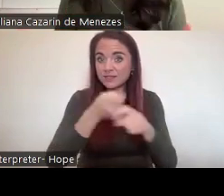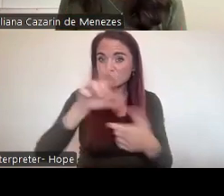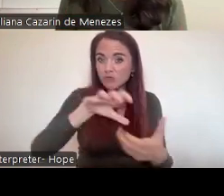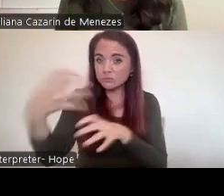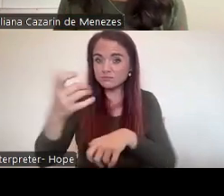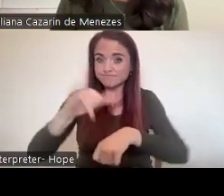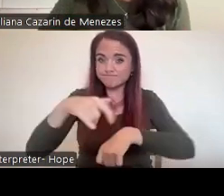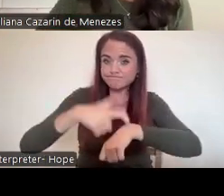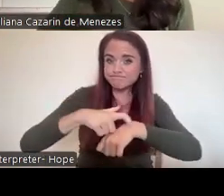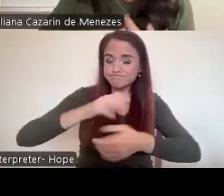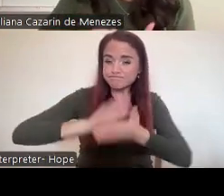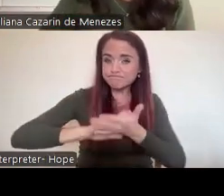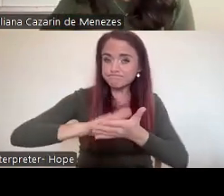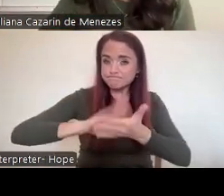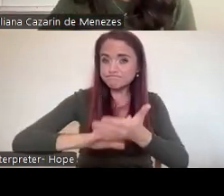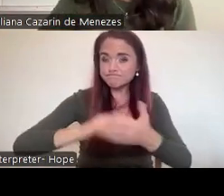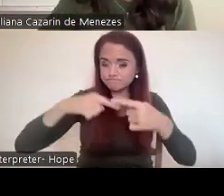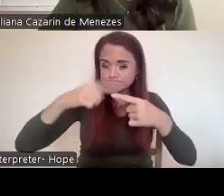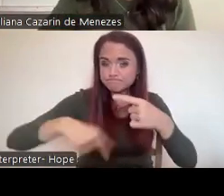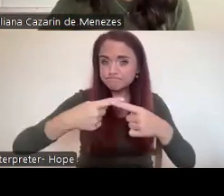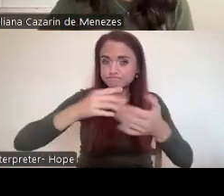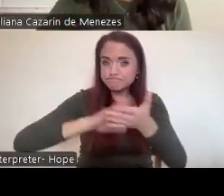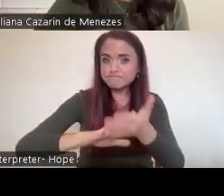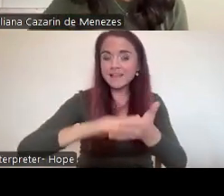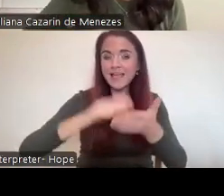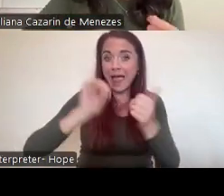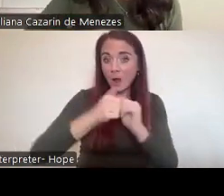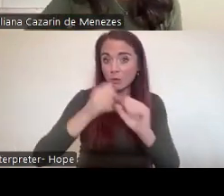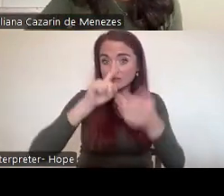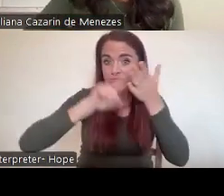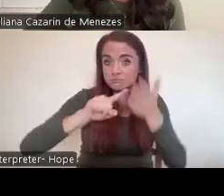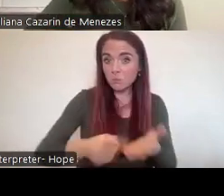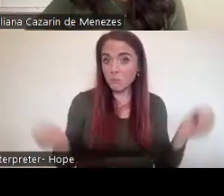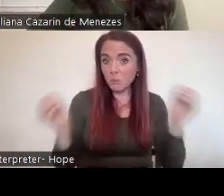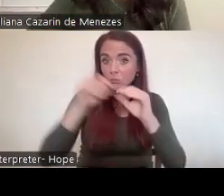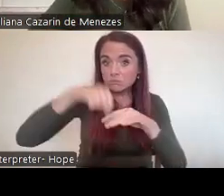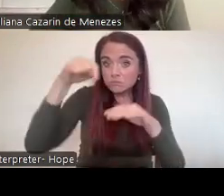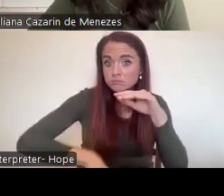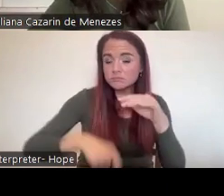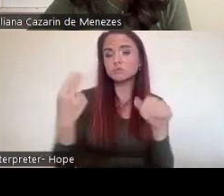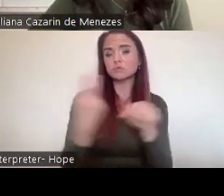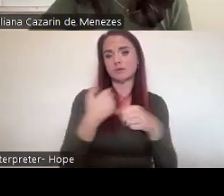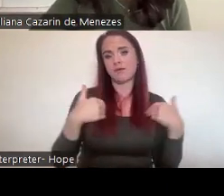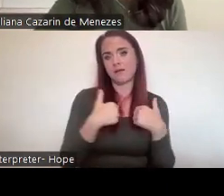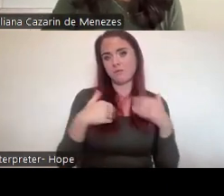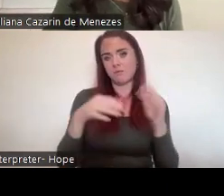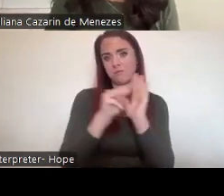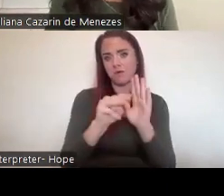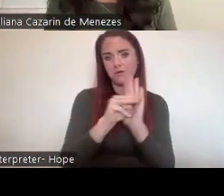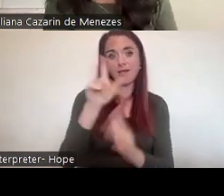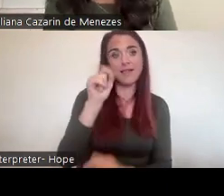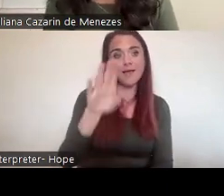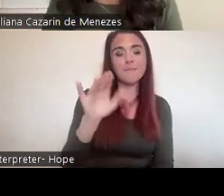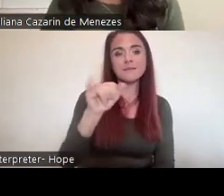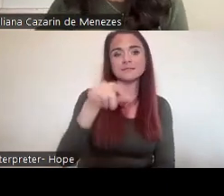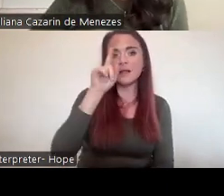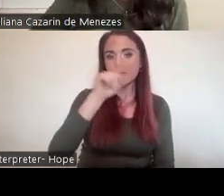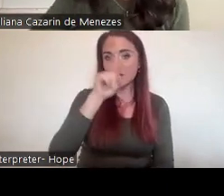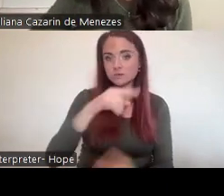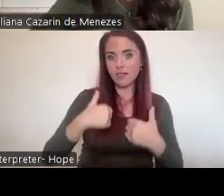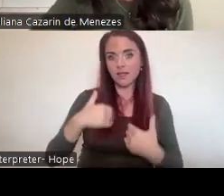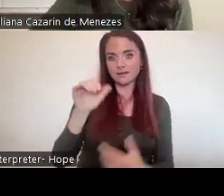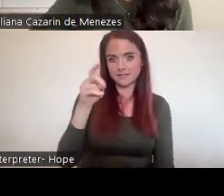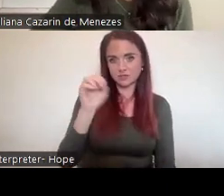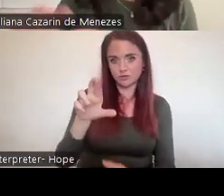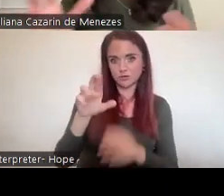So to study that, we have to use animal models. So in the lab, we have this model. It's a mouse lung cancer model